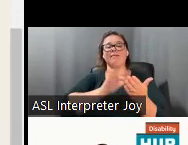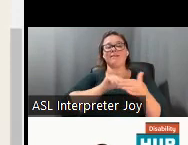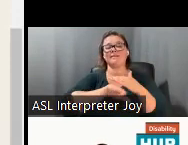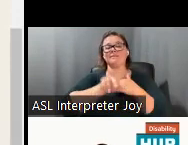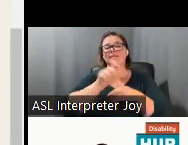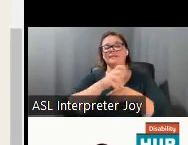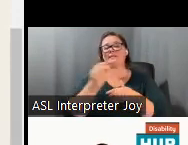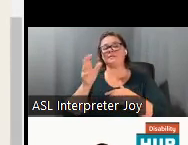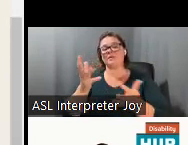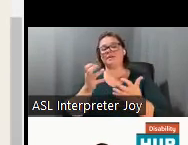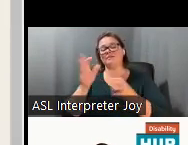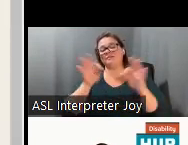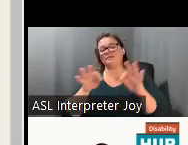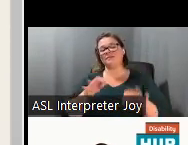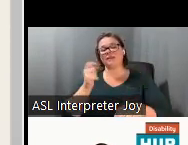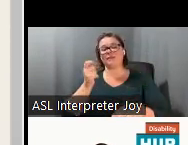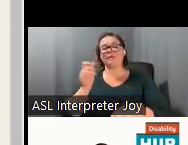to explain this one a little bit.